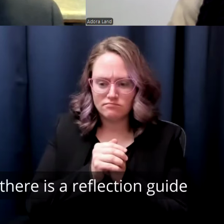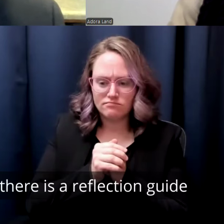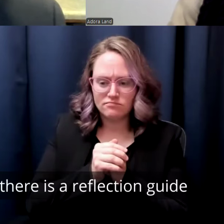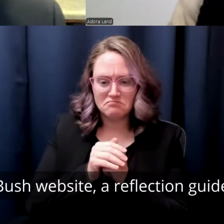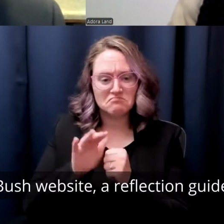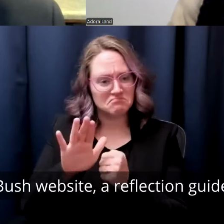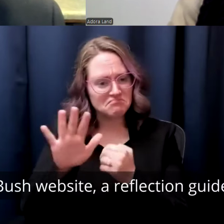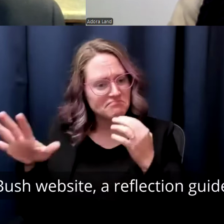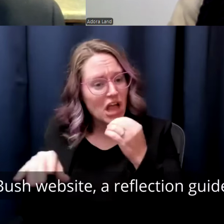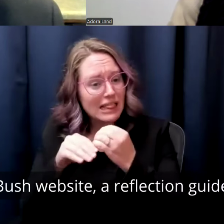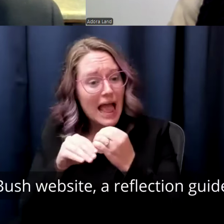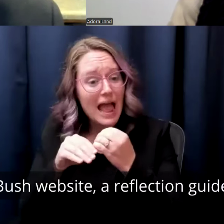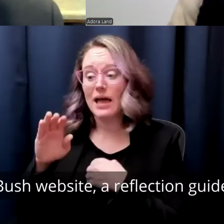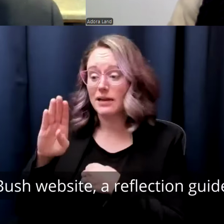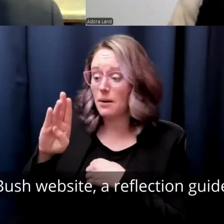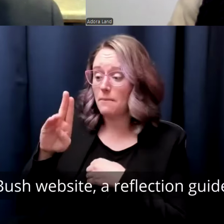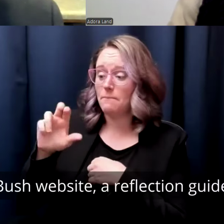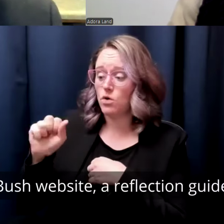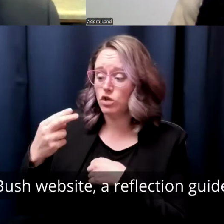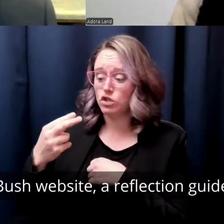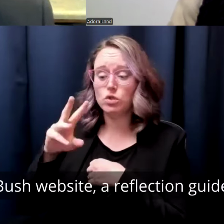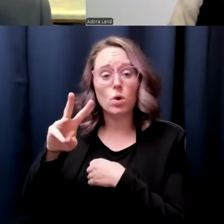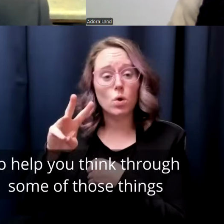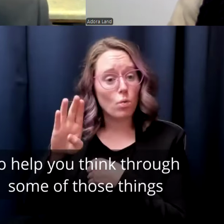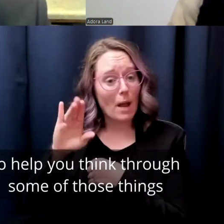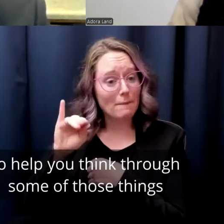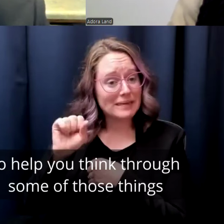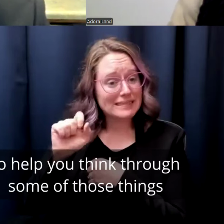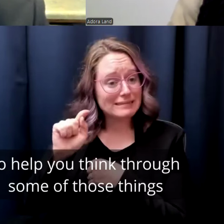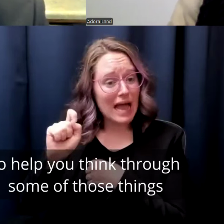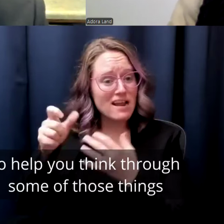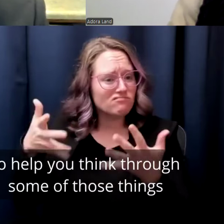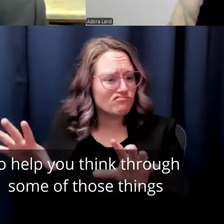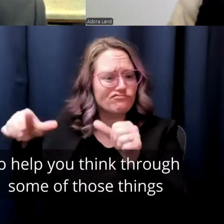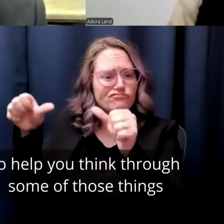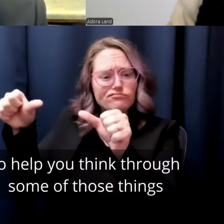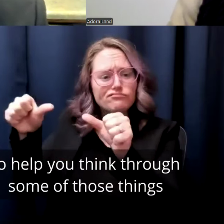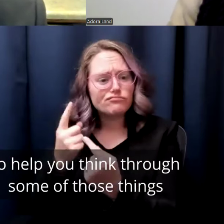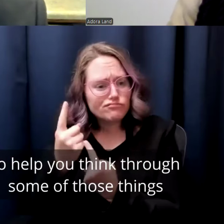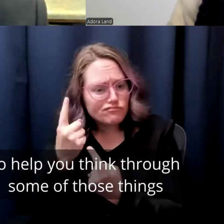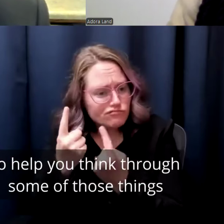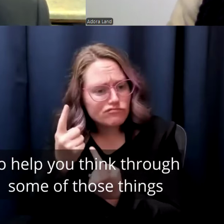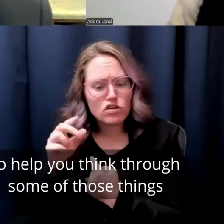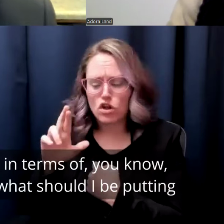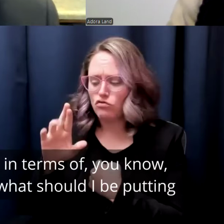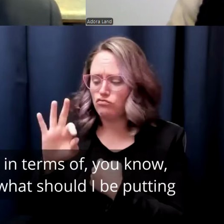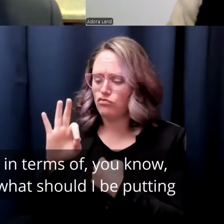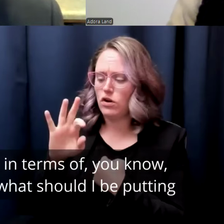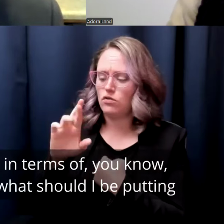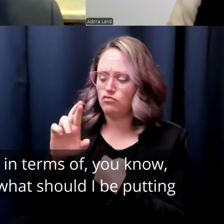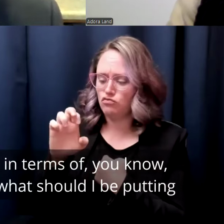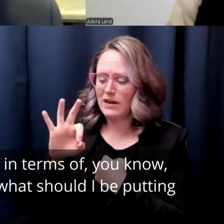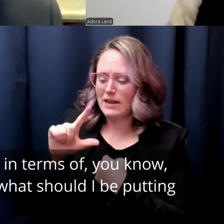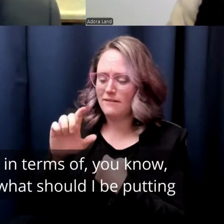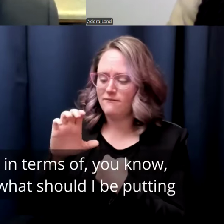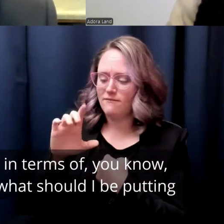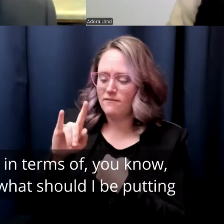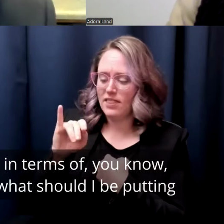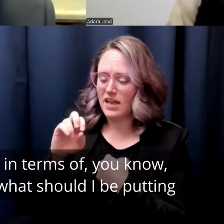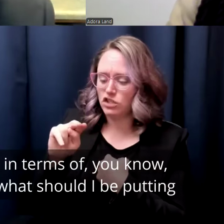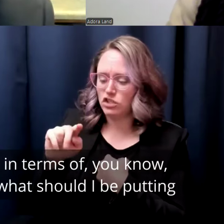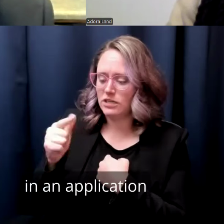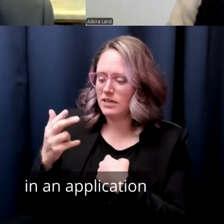reflection guide on the Bush website, a reflection guide to help you think through some of those things in terms of,